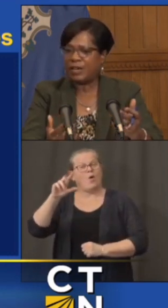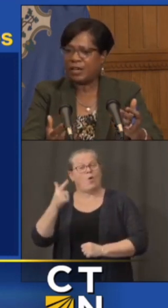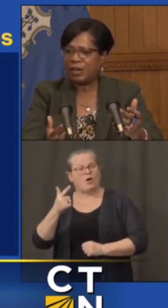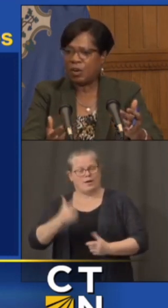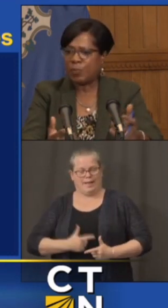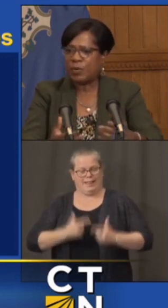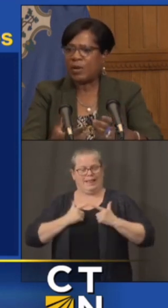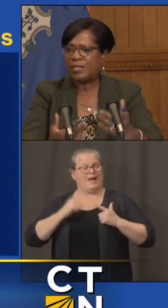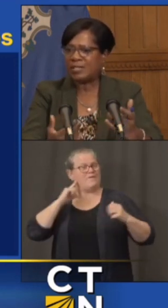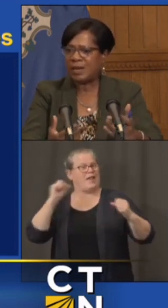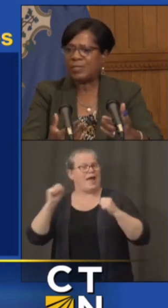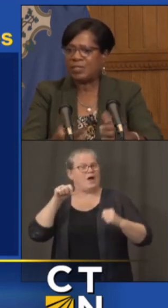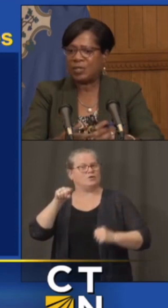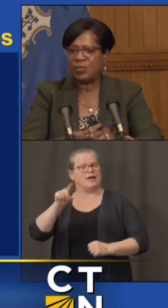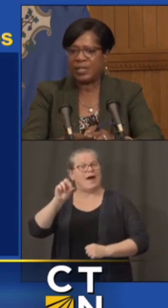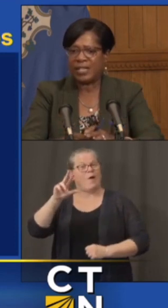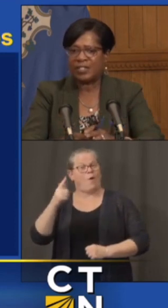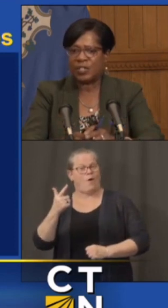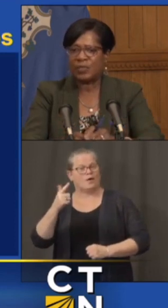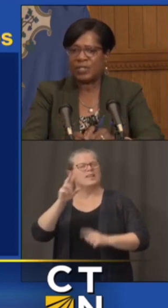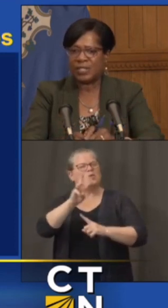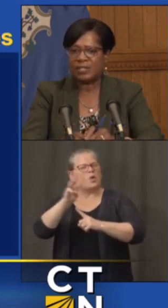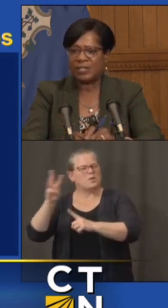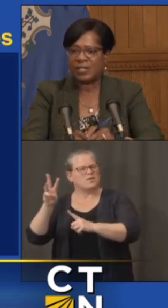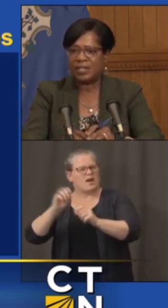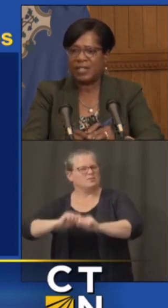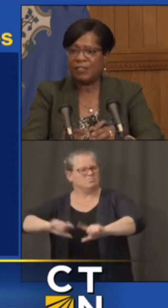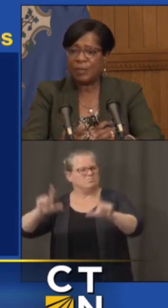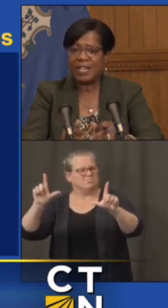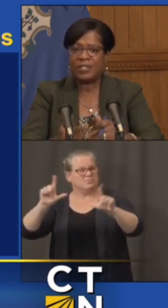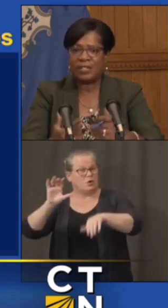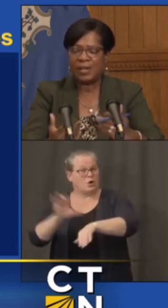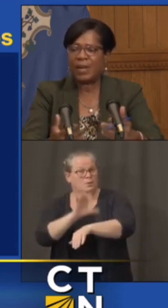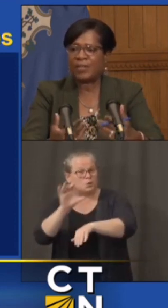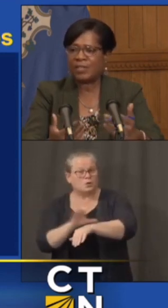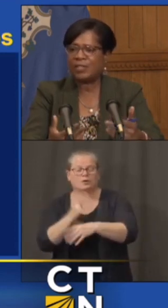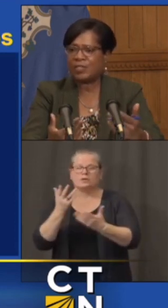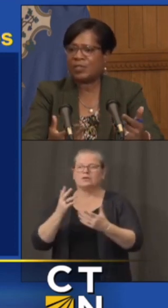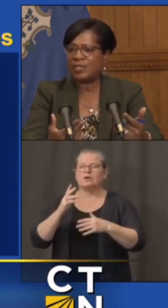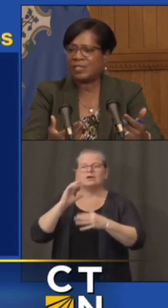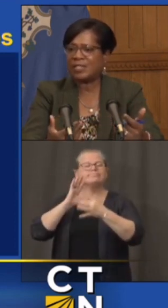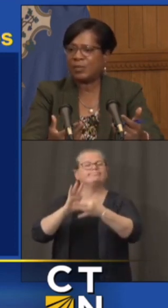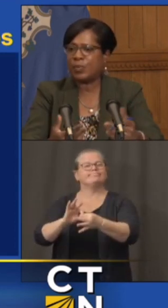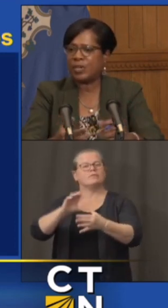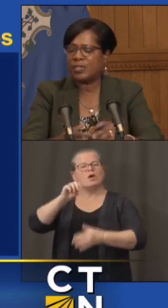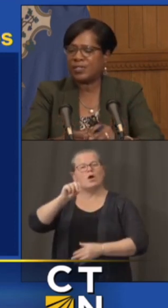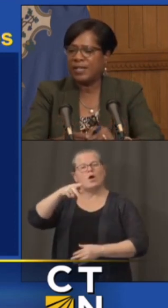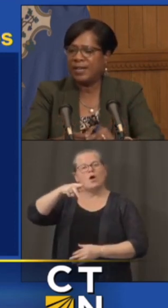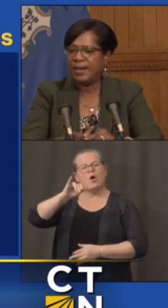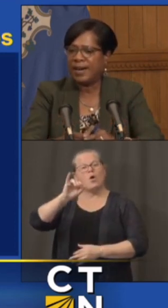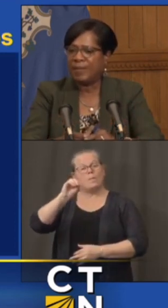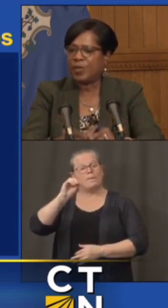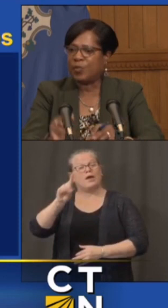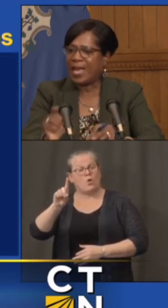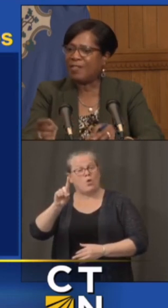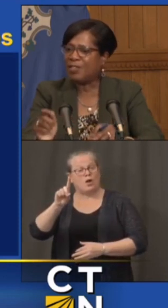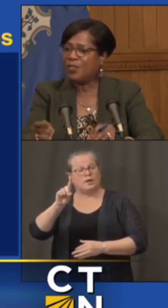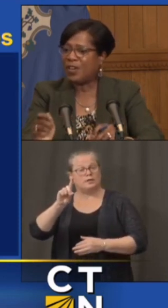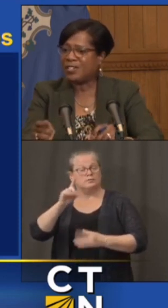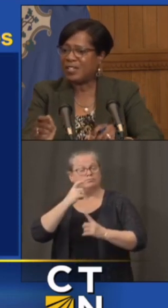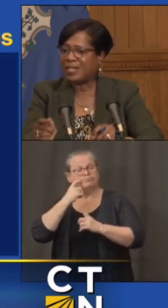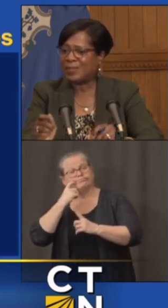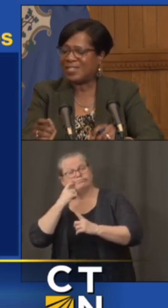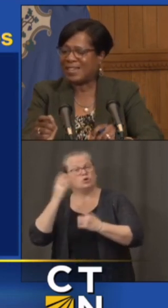of opioid and substance use related services, information about those services and supports. We have